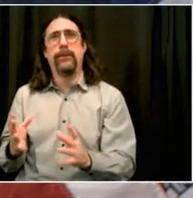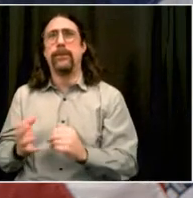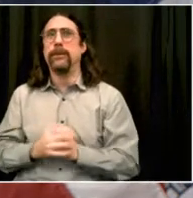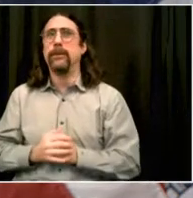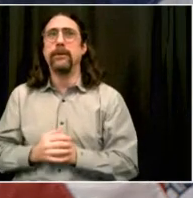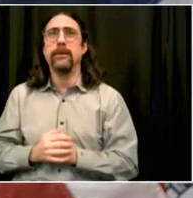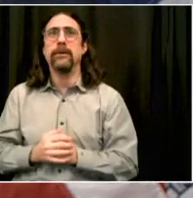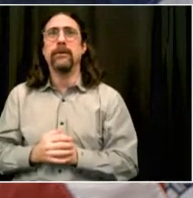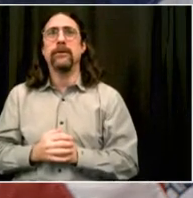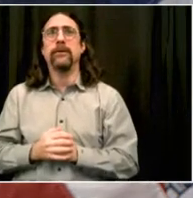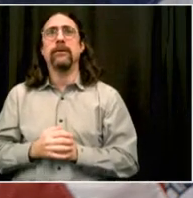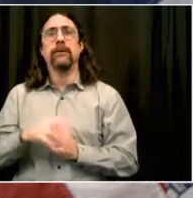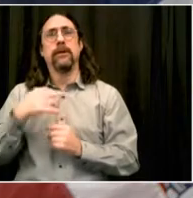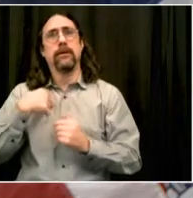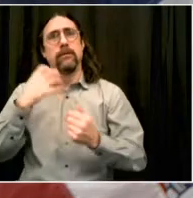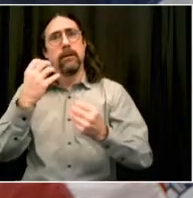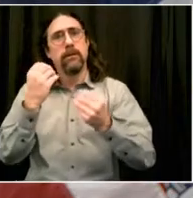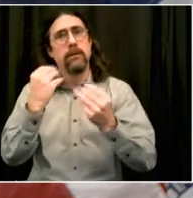parents, kids with special needs.